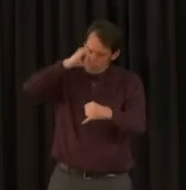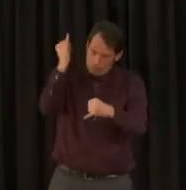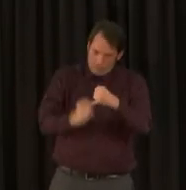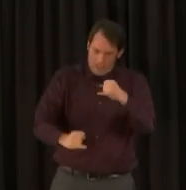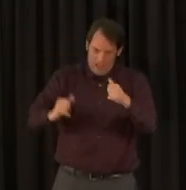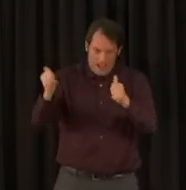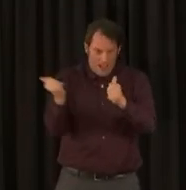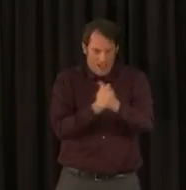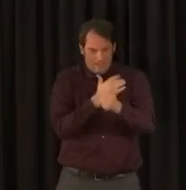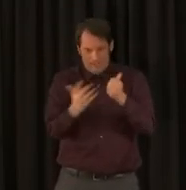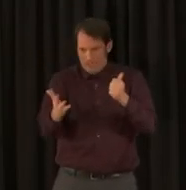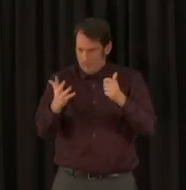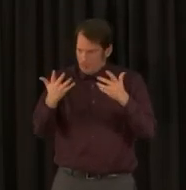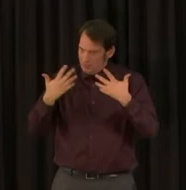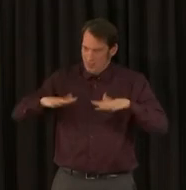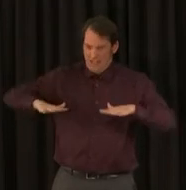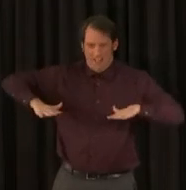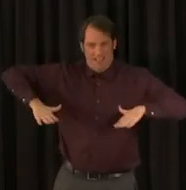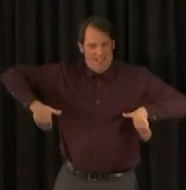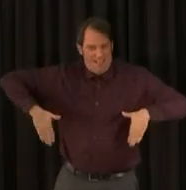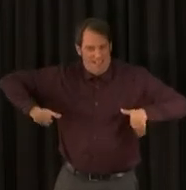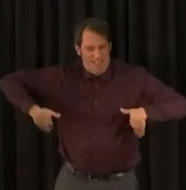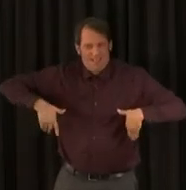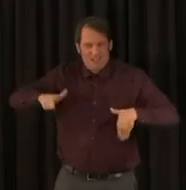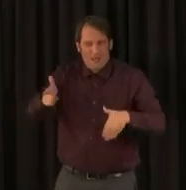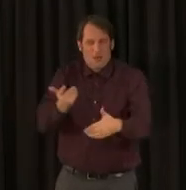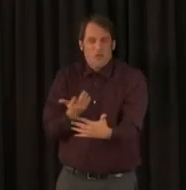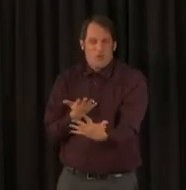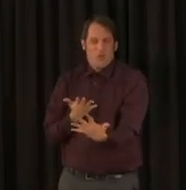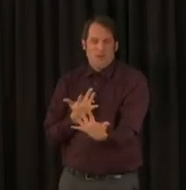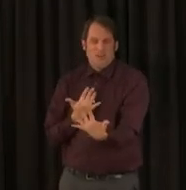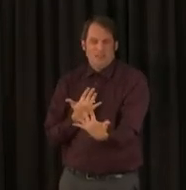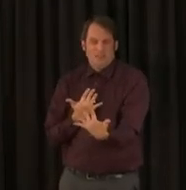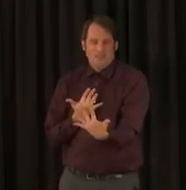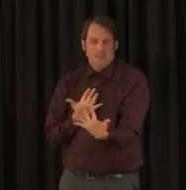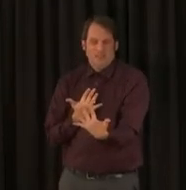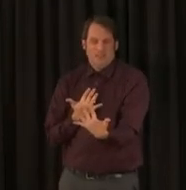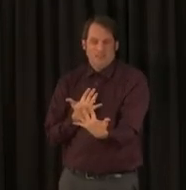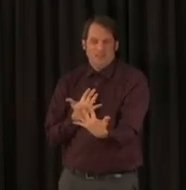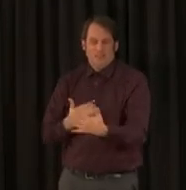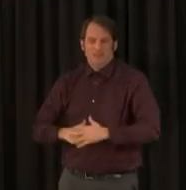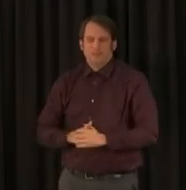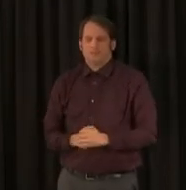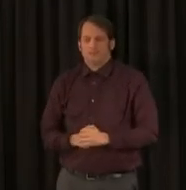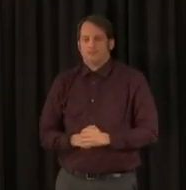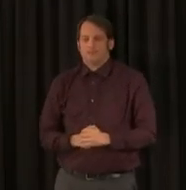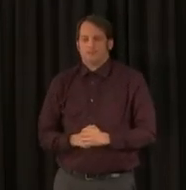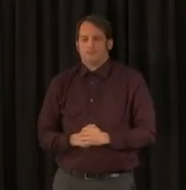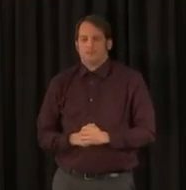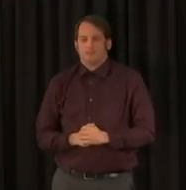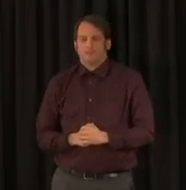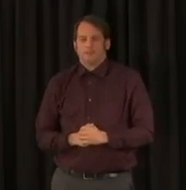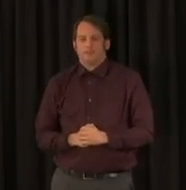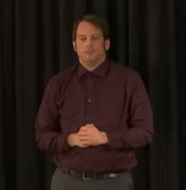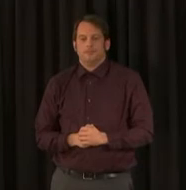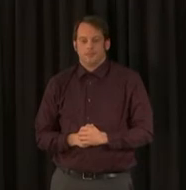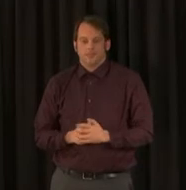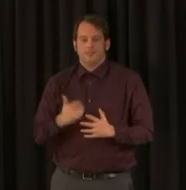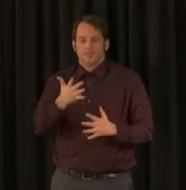their rental assistance program. So we're awaiting those rules, and then we will really